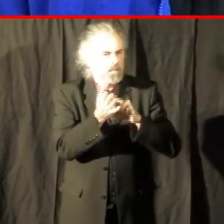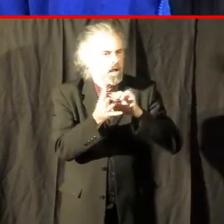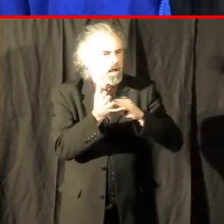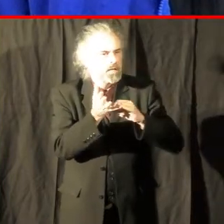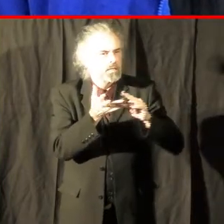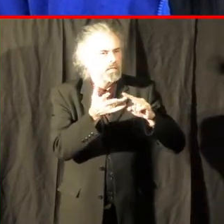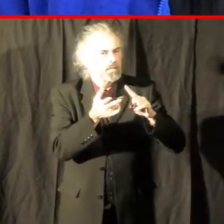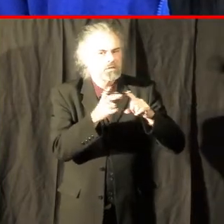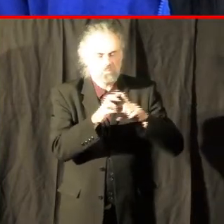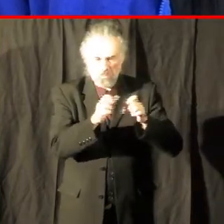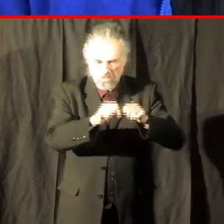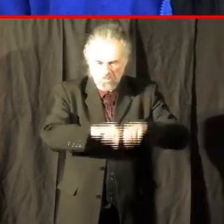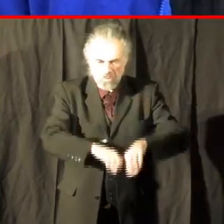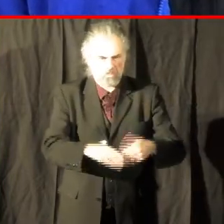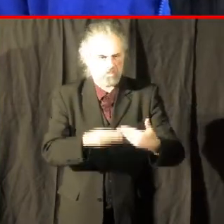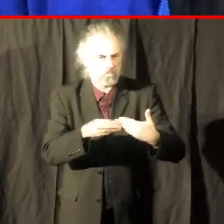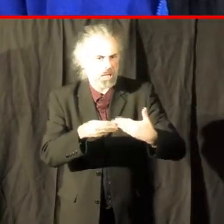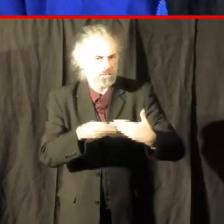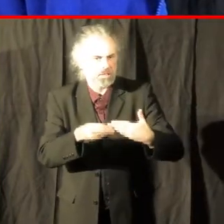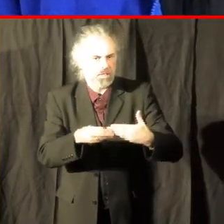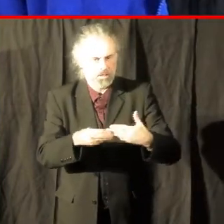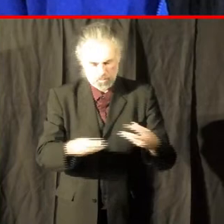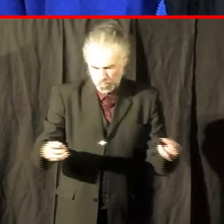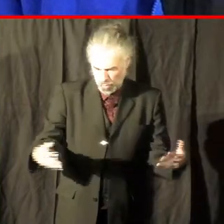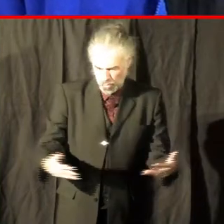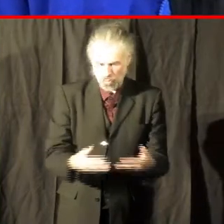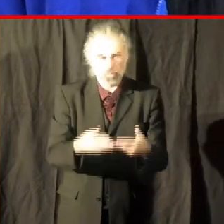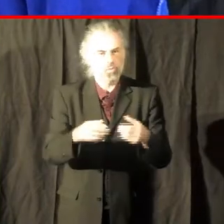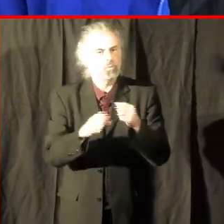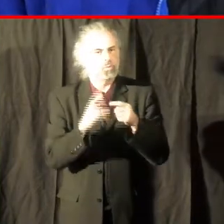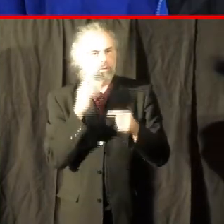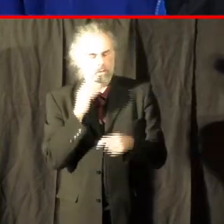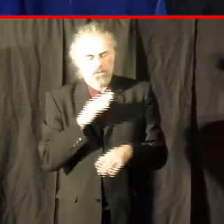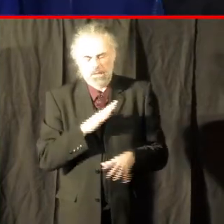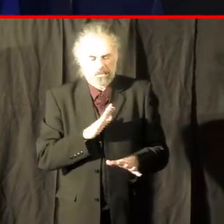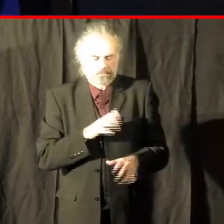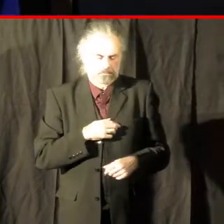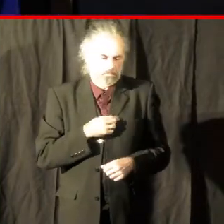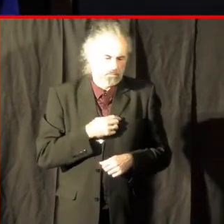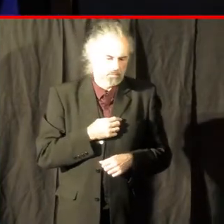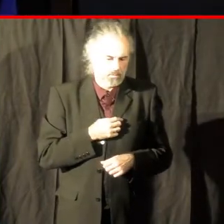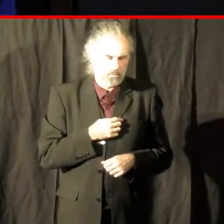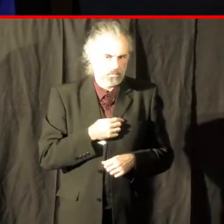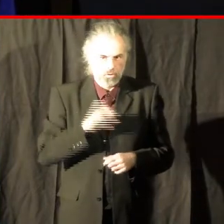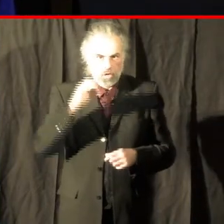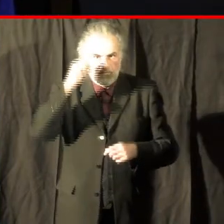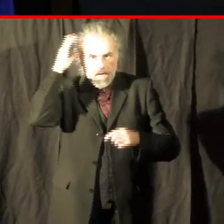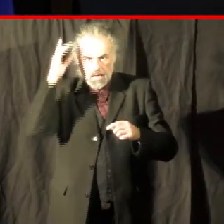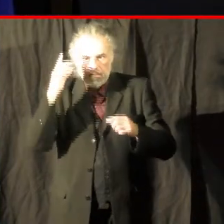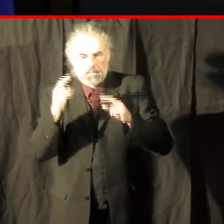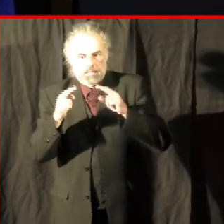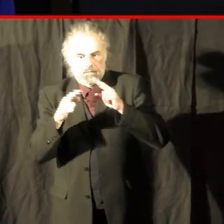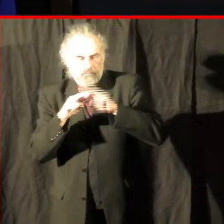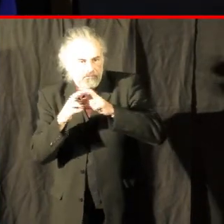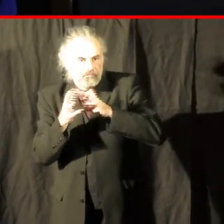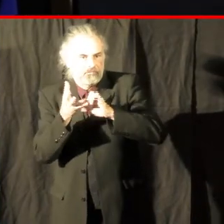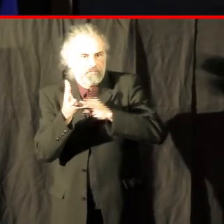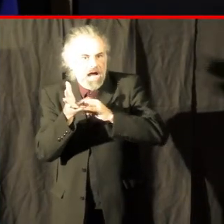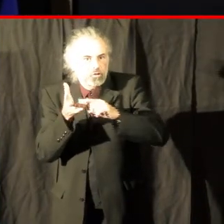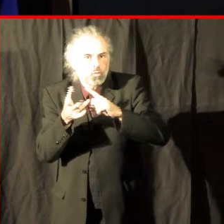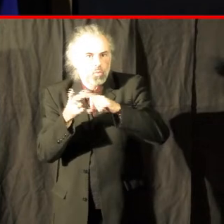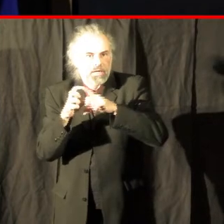of polyubiquitous in the production of... There's too many productions in there. Don't forget the fastoids, castoids, bastoids,